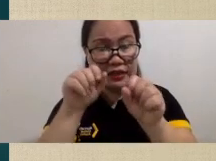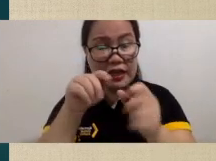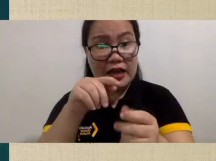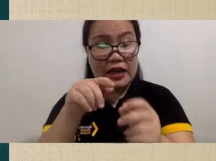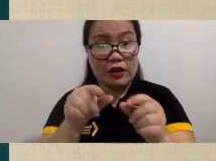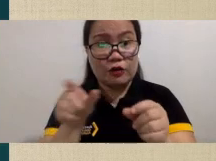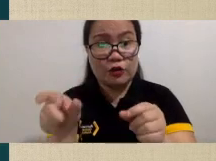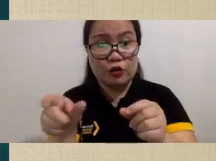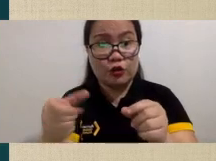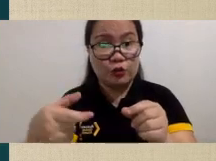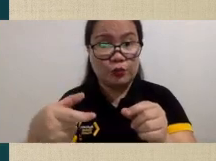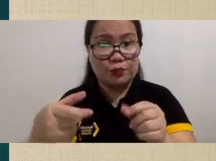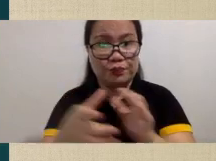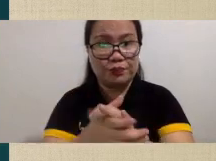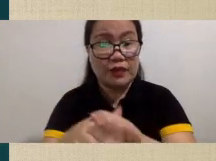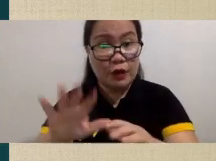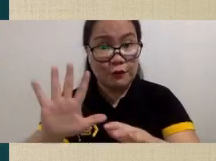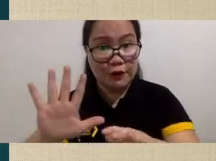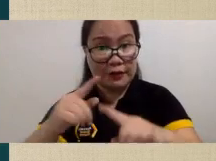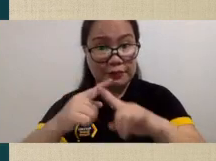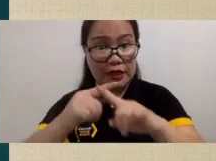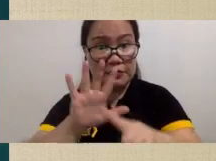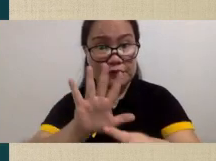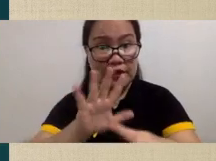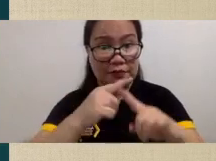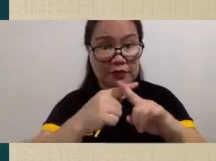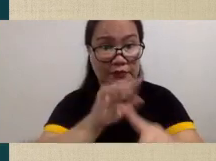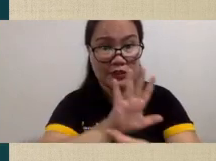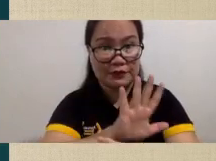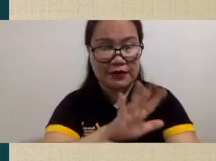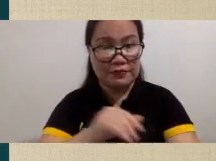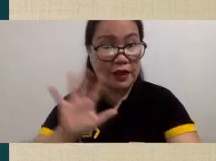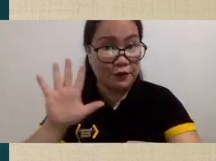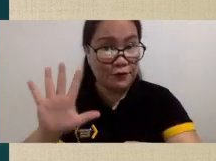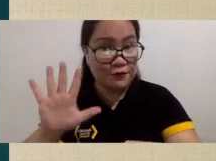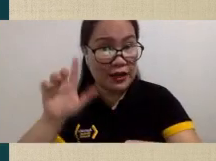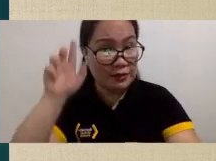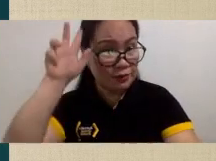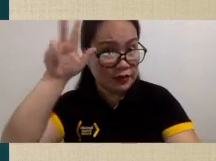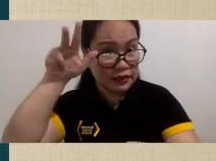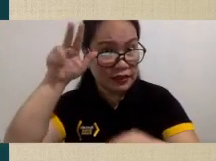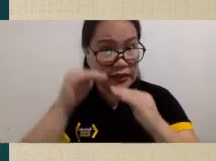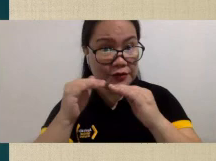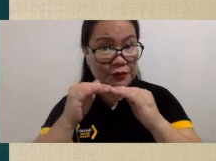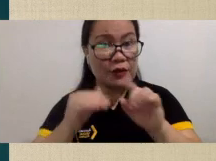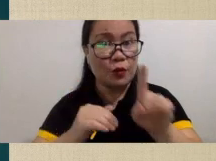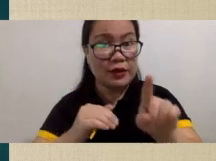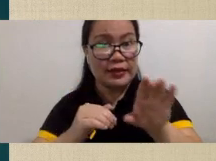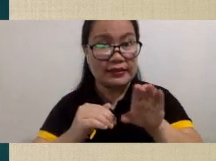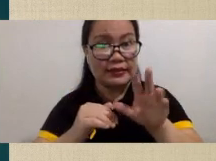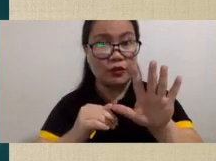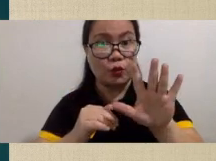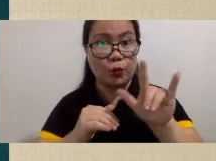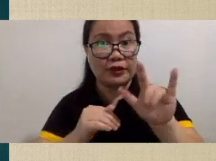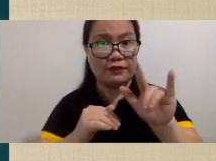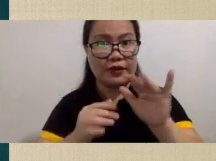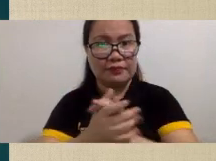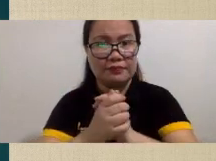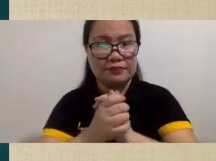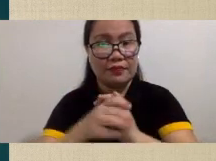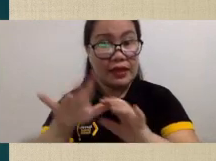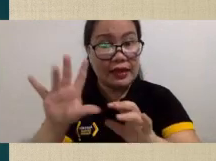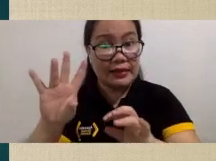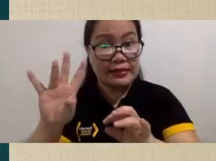of 5 raised to 3. 5 times 5, 25 times 5, that is 125.